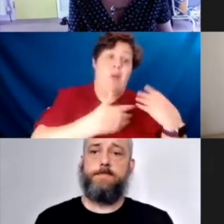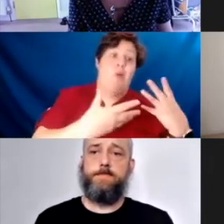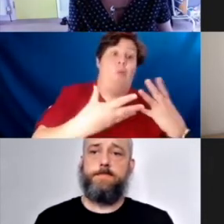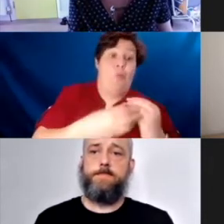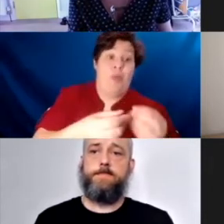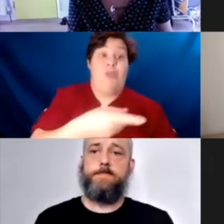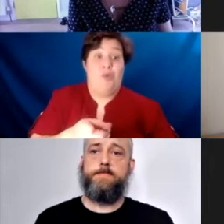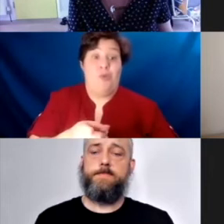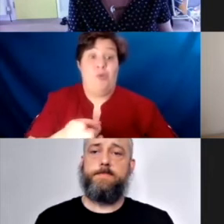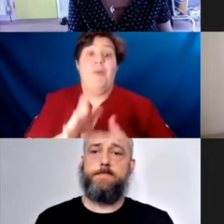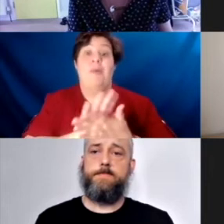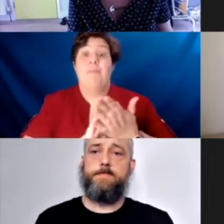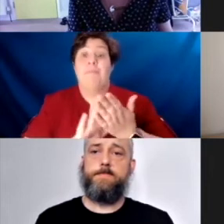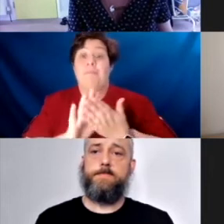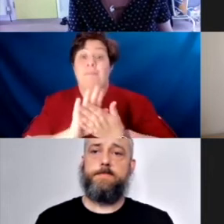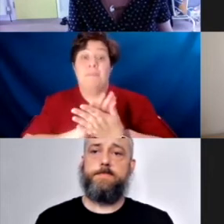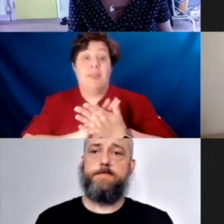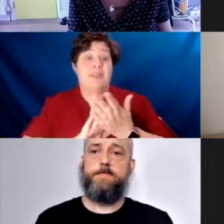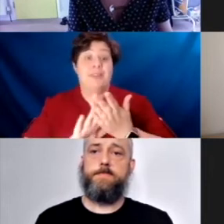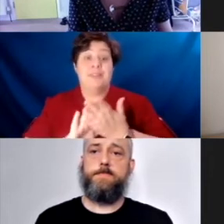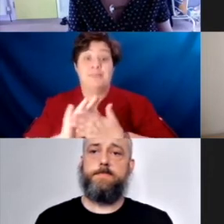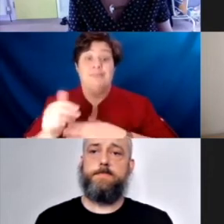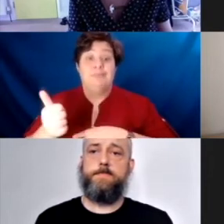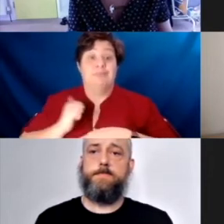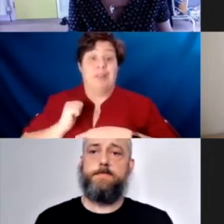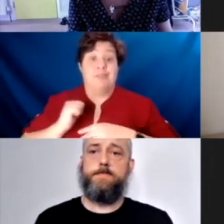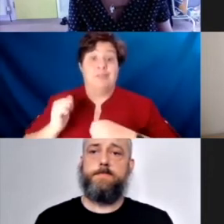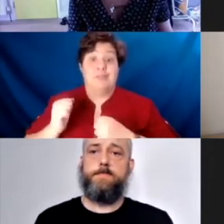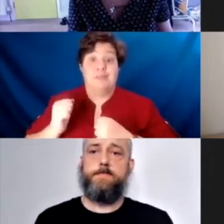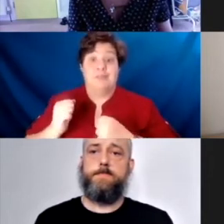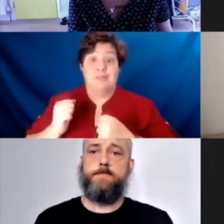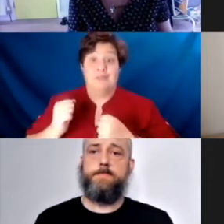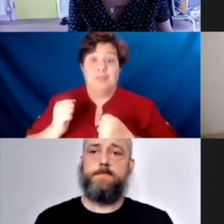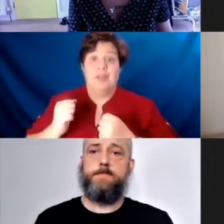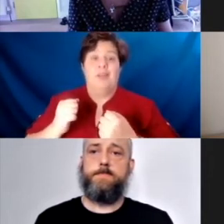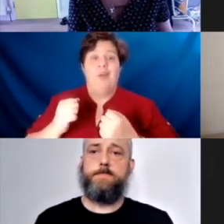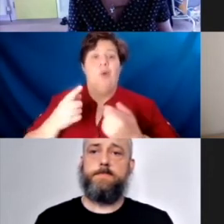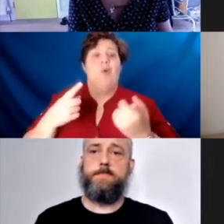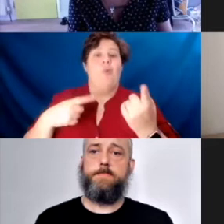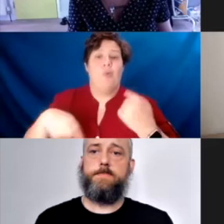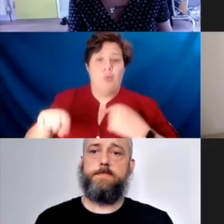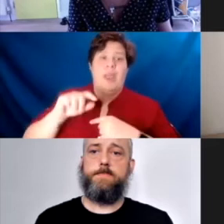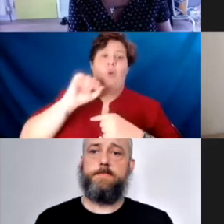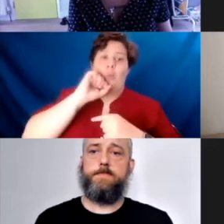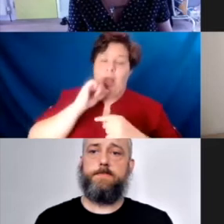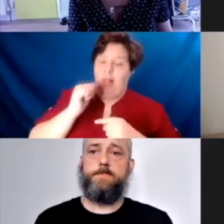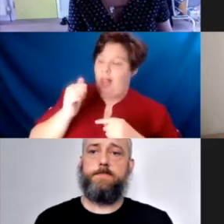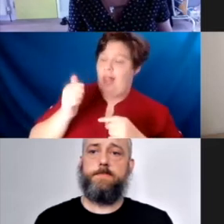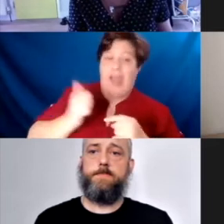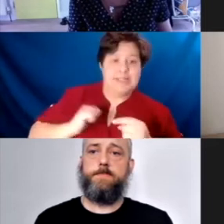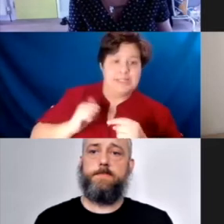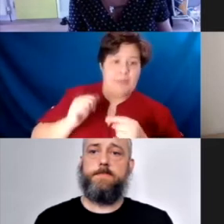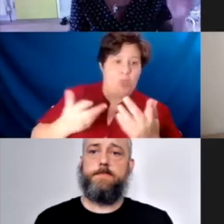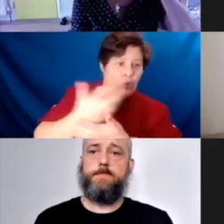So we would expect that artists are kind of making allowances for that and preempting that those conversations